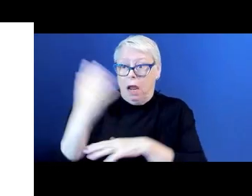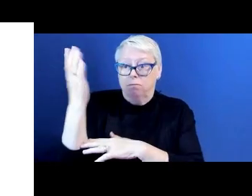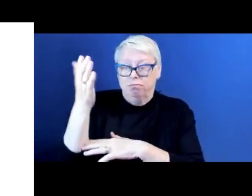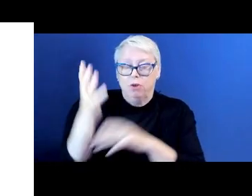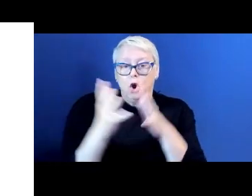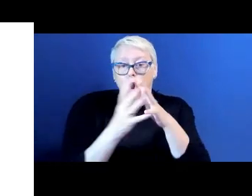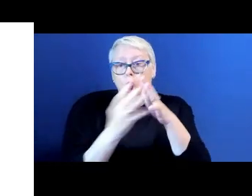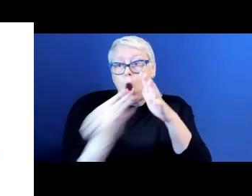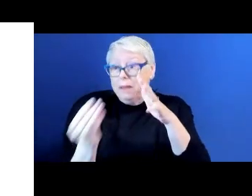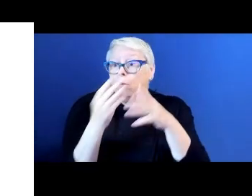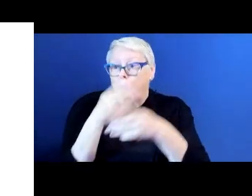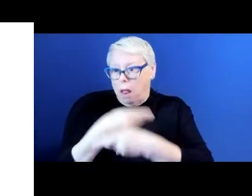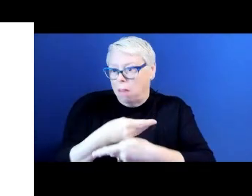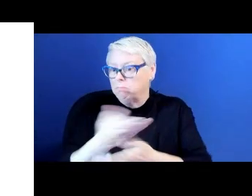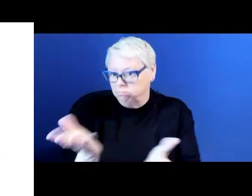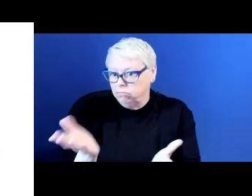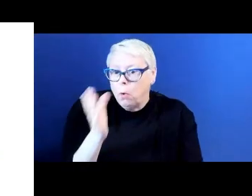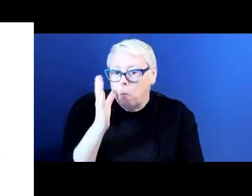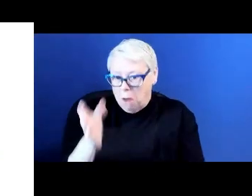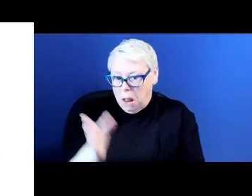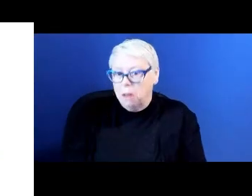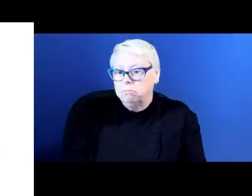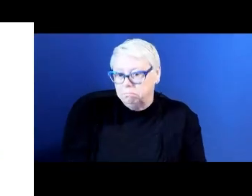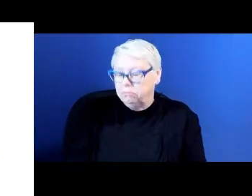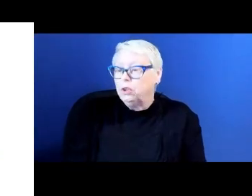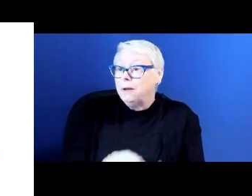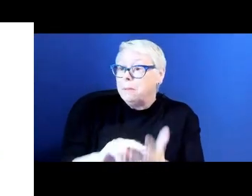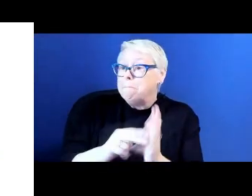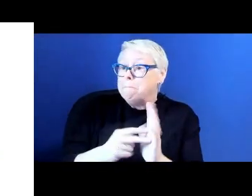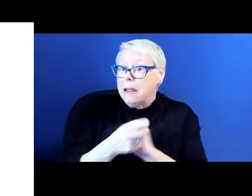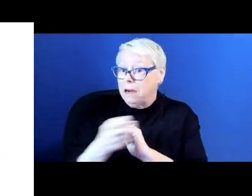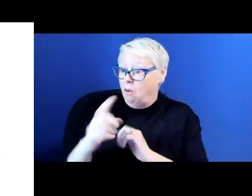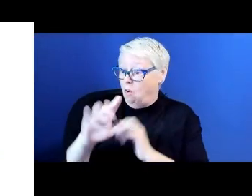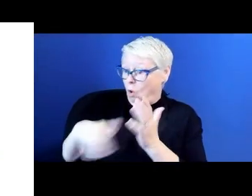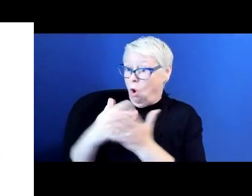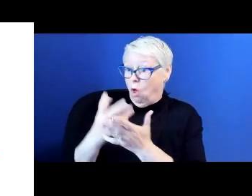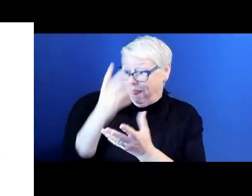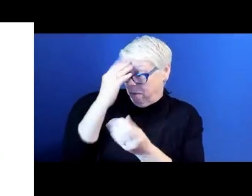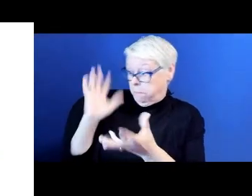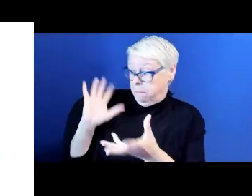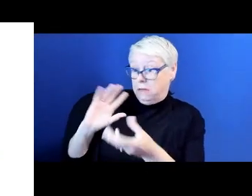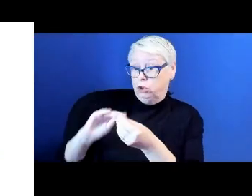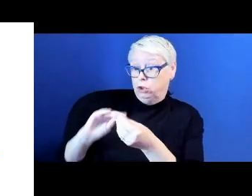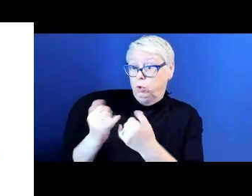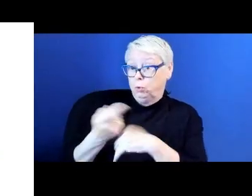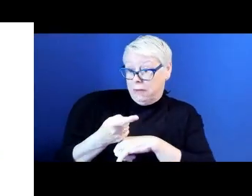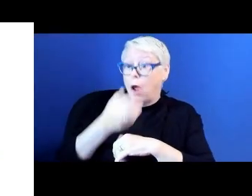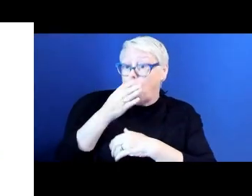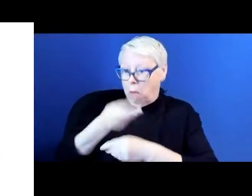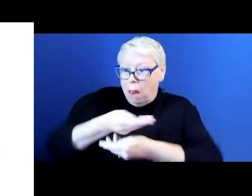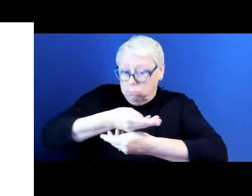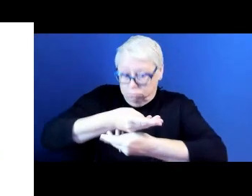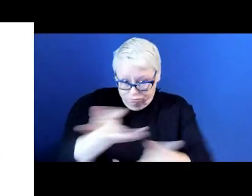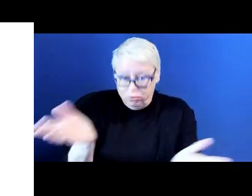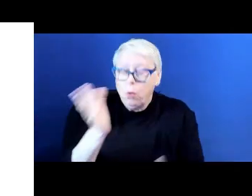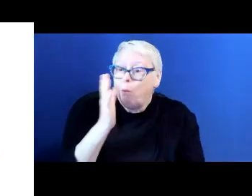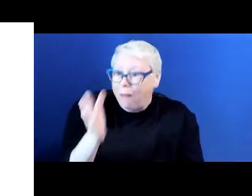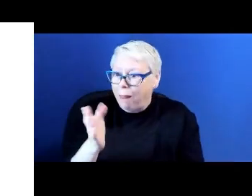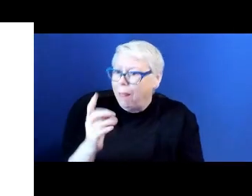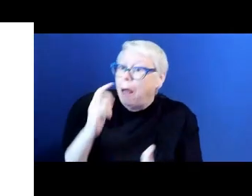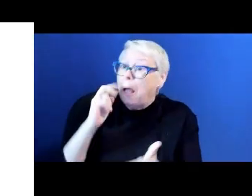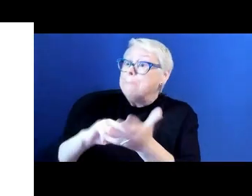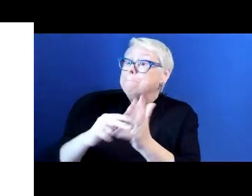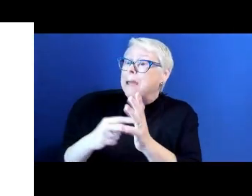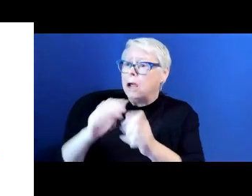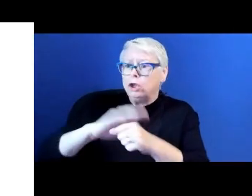of the presentation. So be ensured that all this information will be provided to you, and feel free not to be stressed